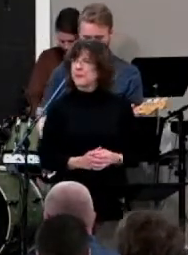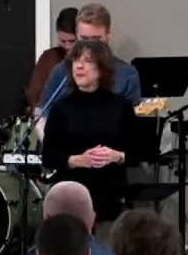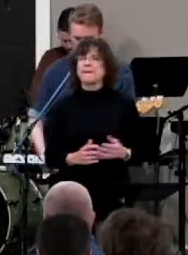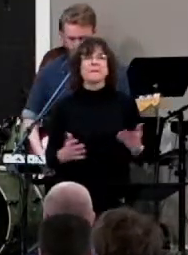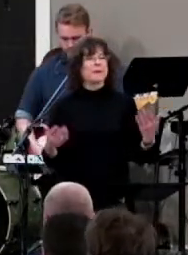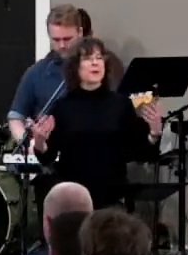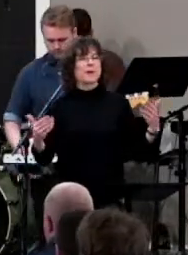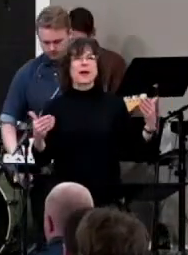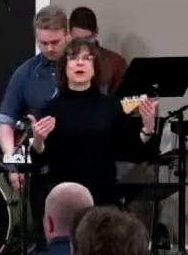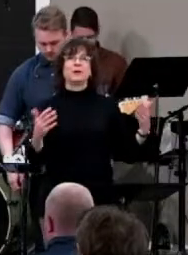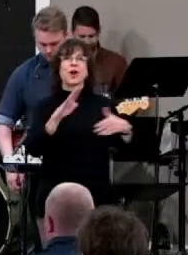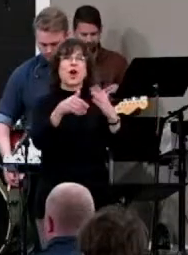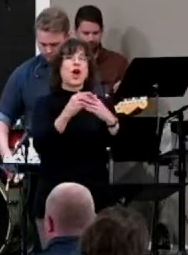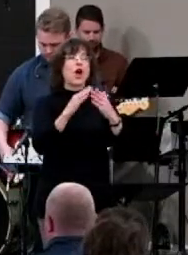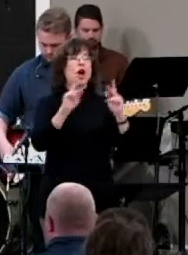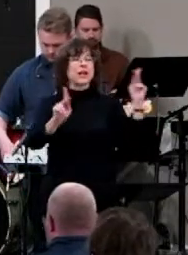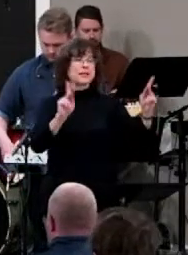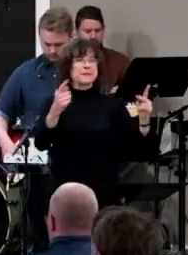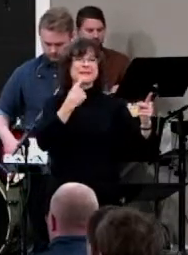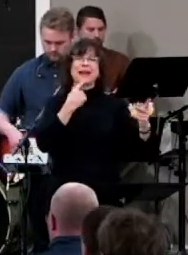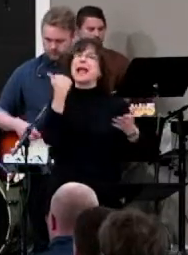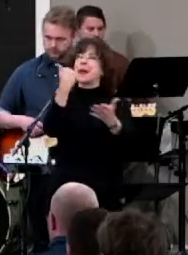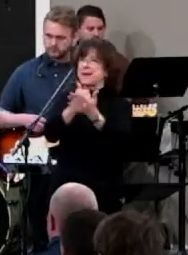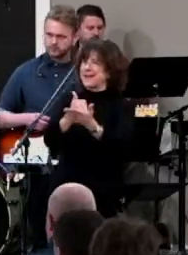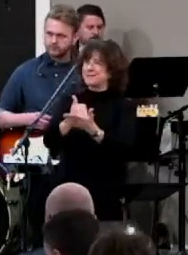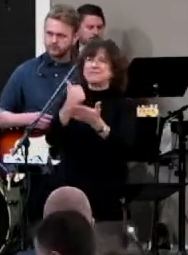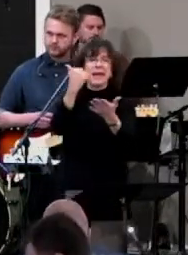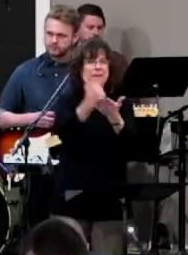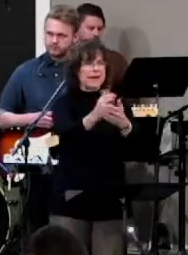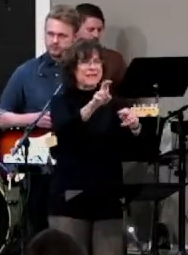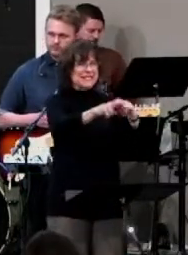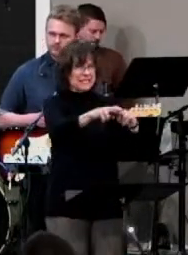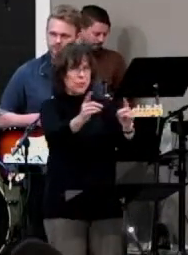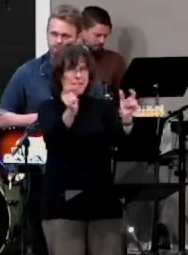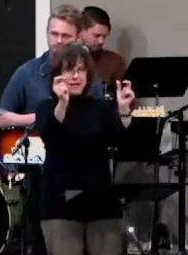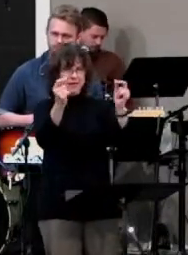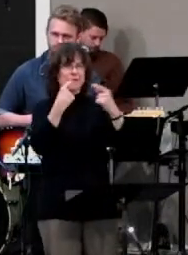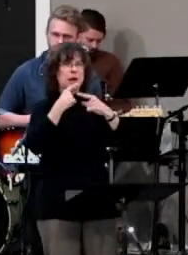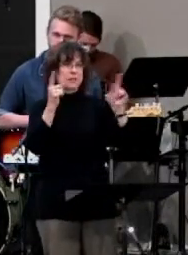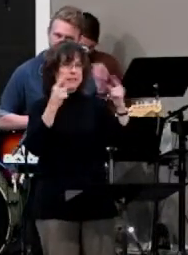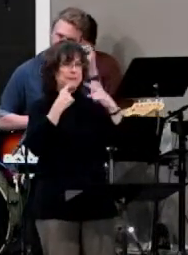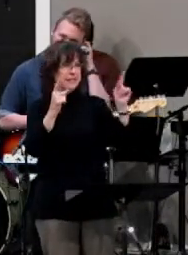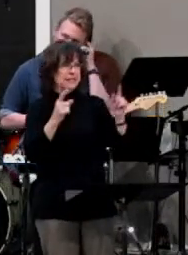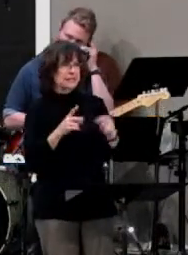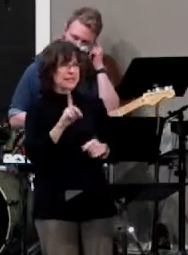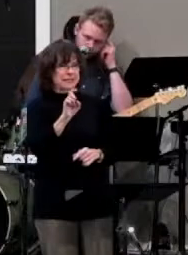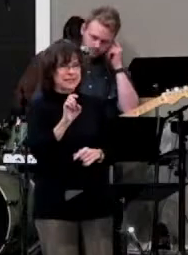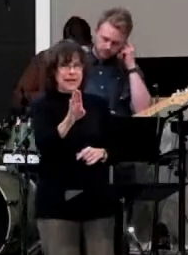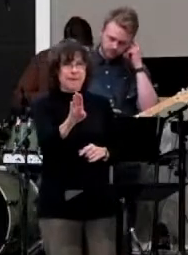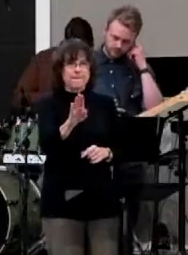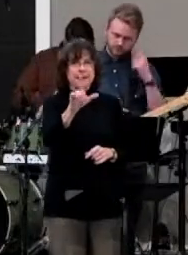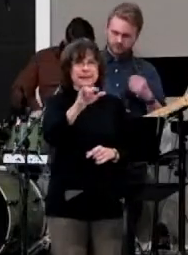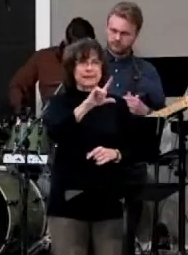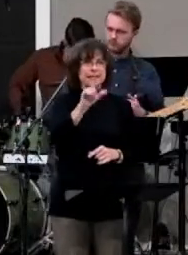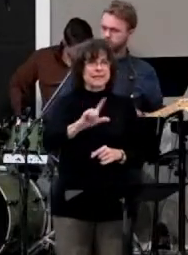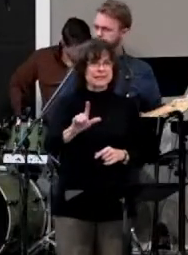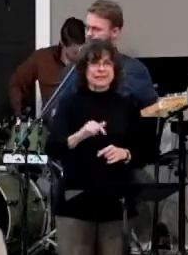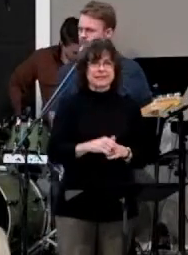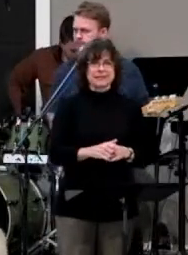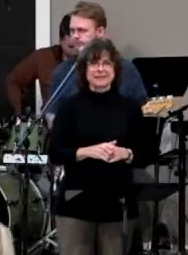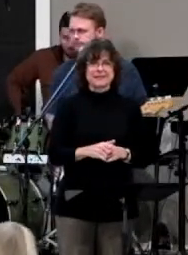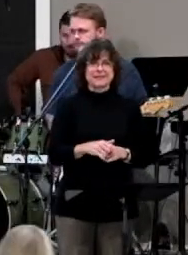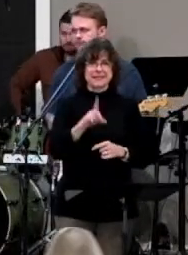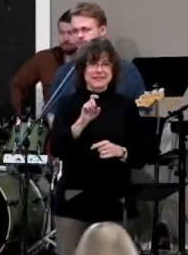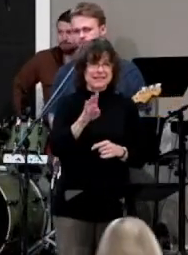And all God's people said, amen. Amen. You guys can have a seat real quick. I want to call Deb and Liz up here. Deb works